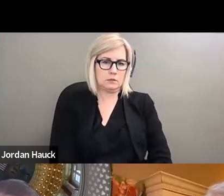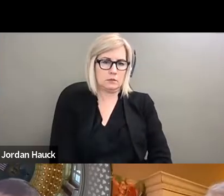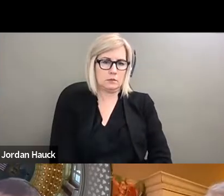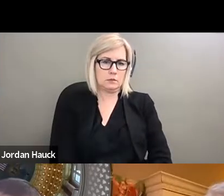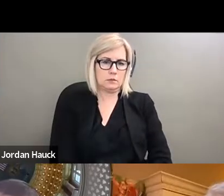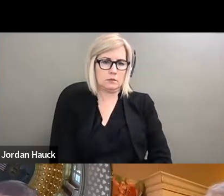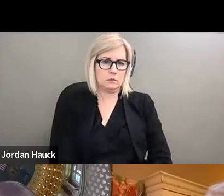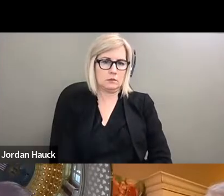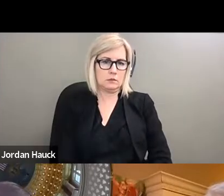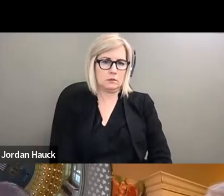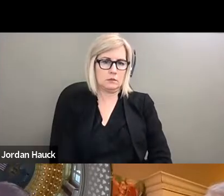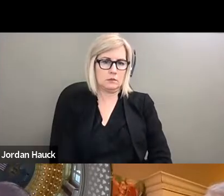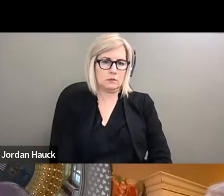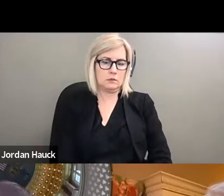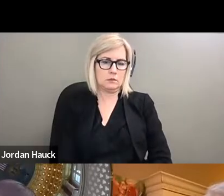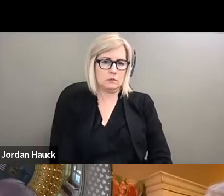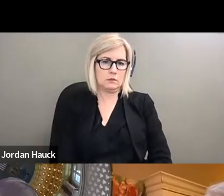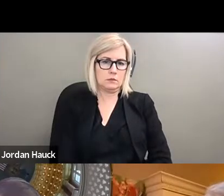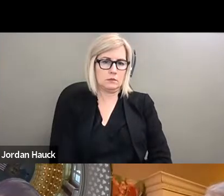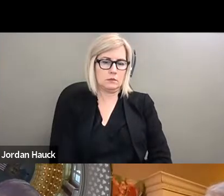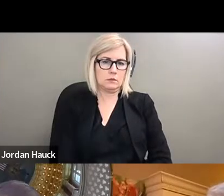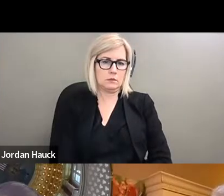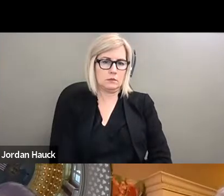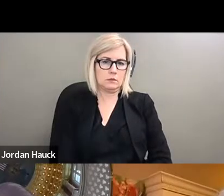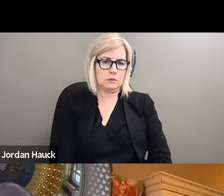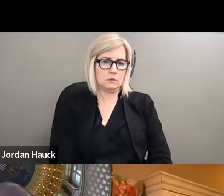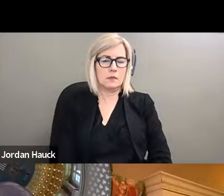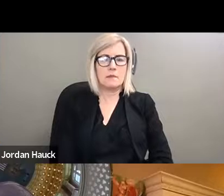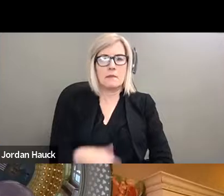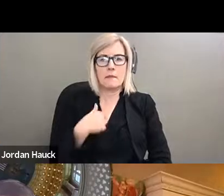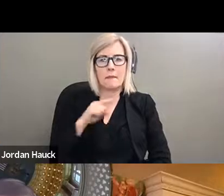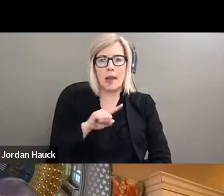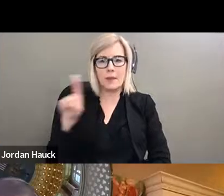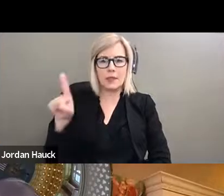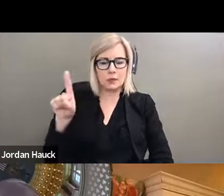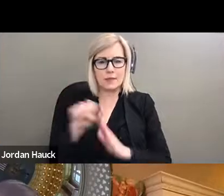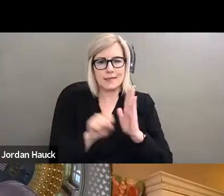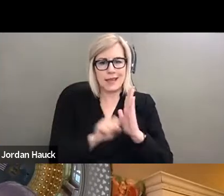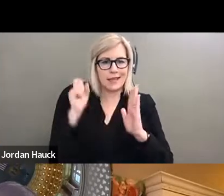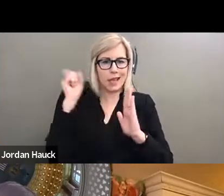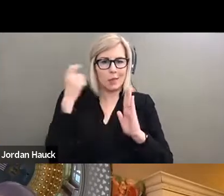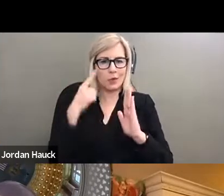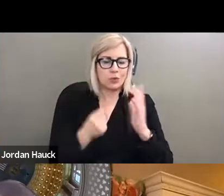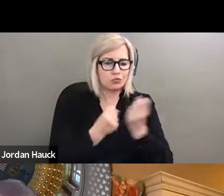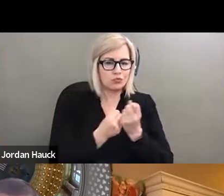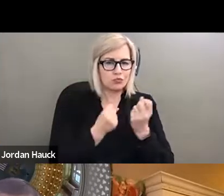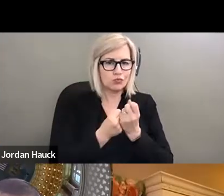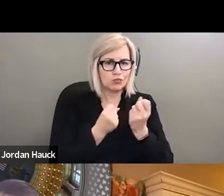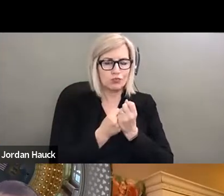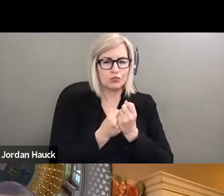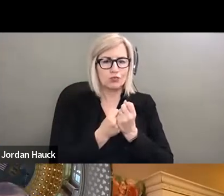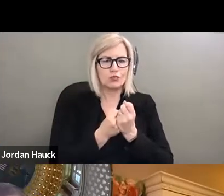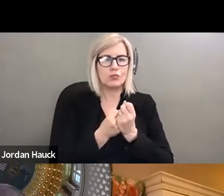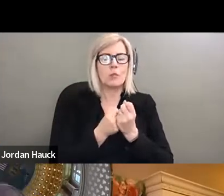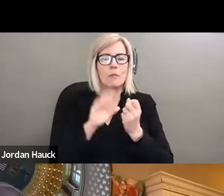capitol to advocate and lobby for an event taking place by